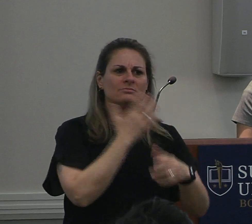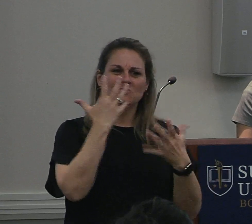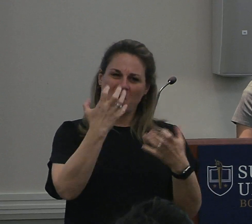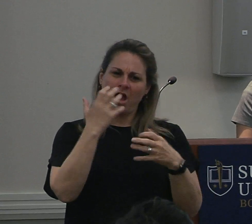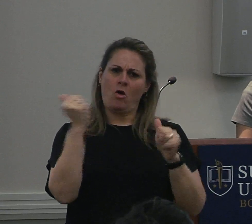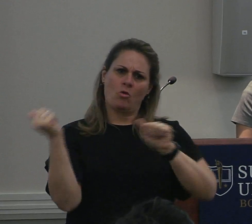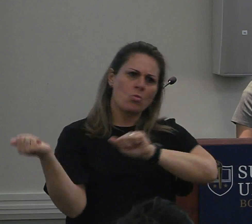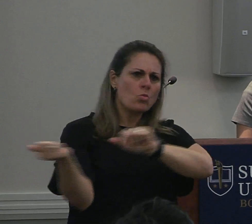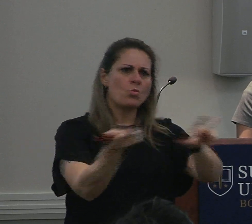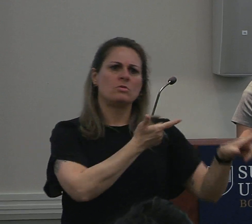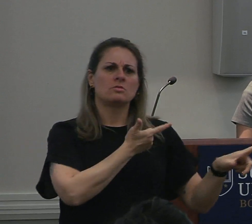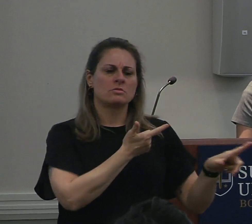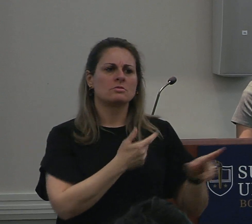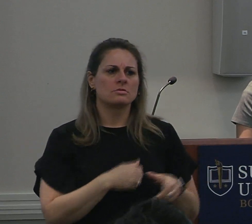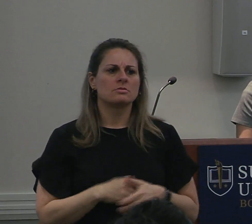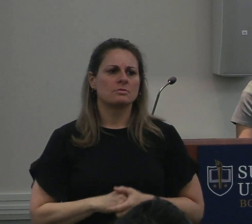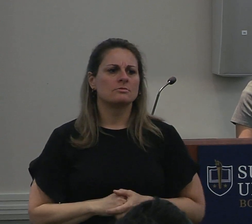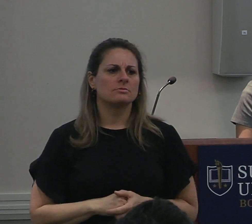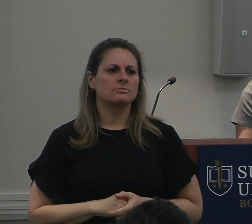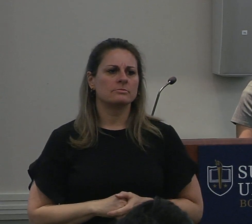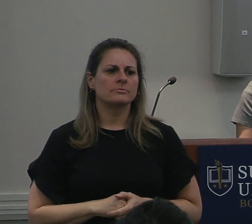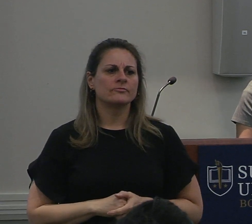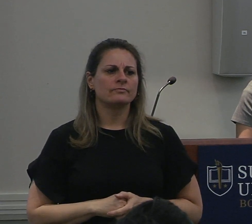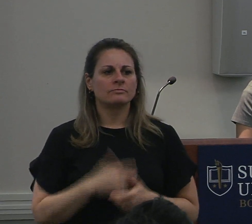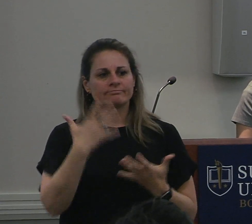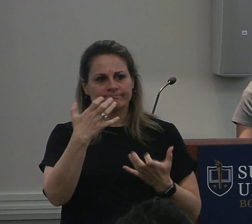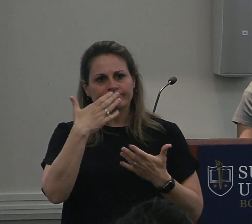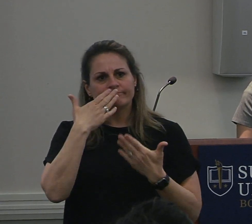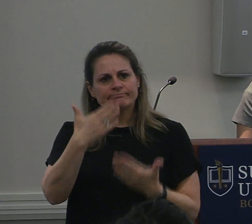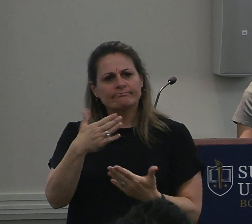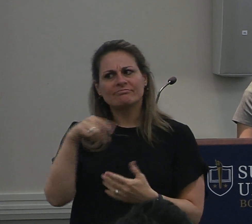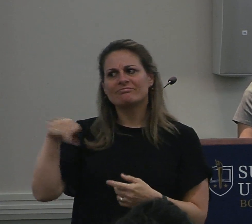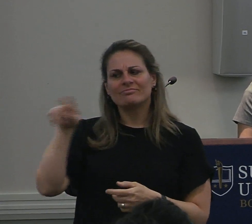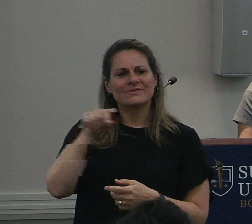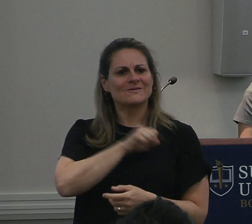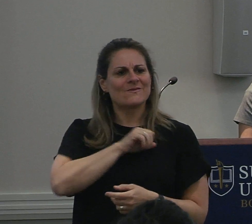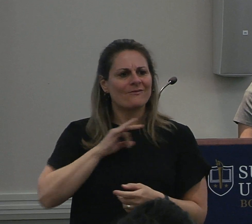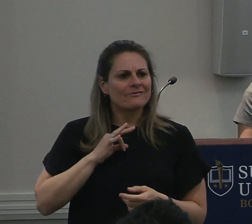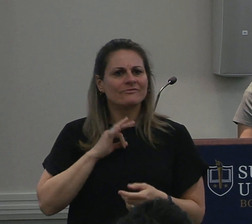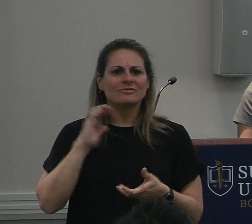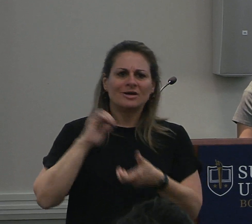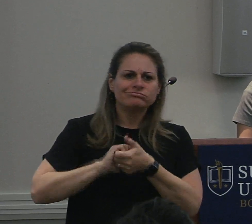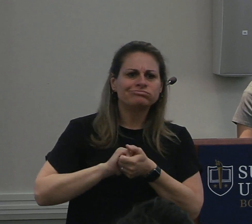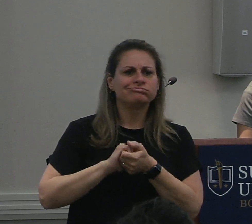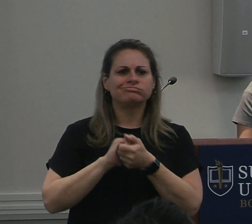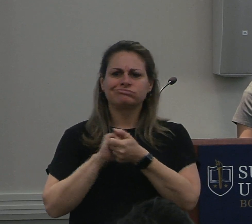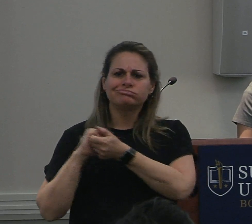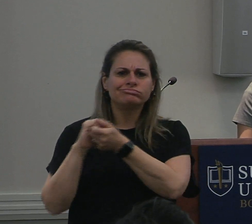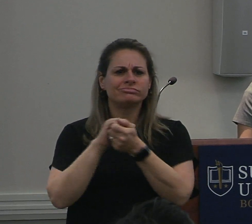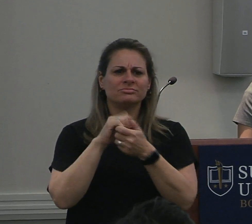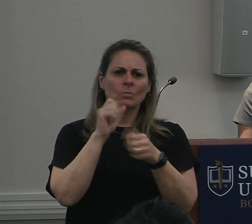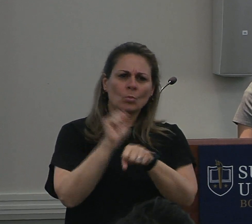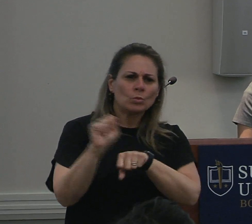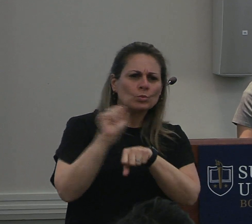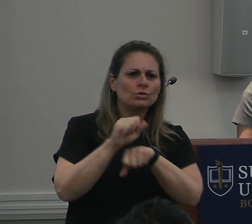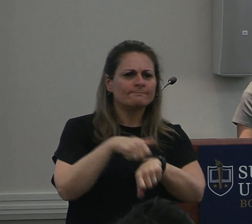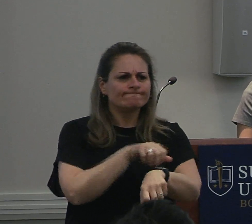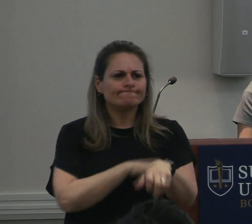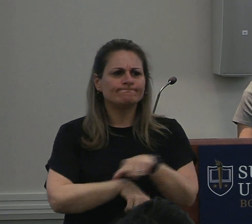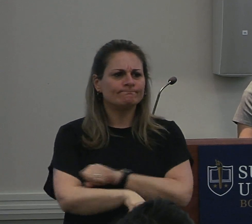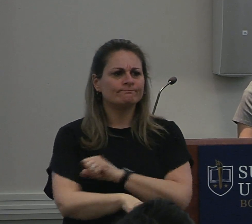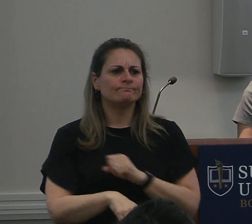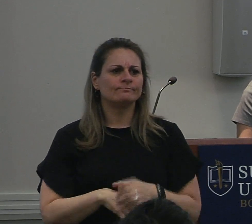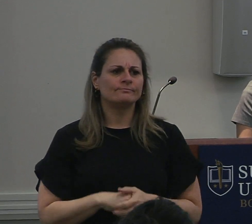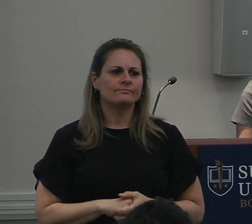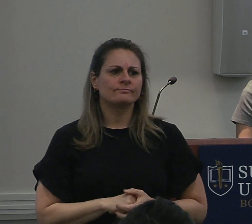Disabilities Commission for their collaboration with our Streets Cabinet on the Boston Breaks project to create opportunities for the cycling community